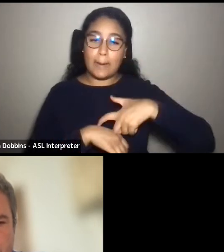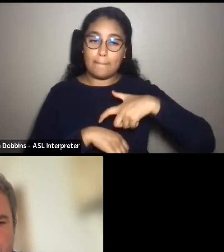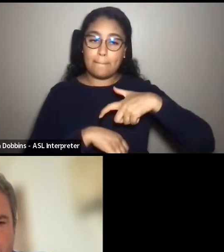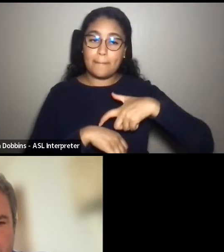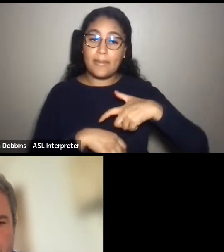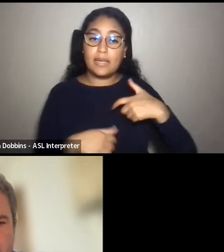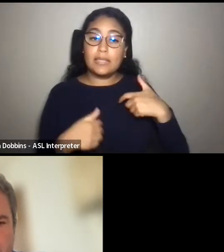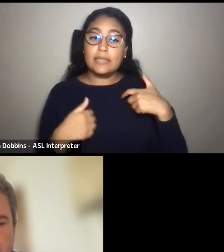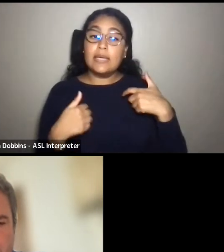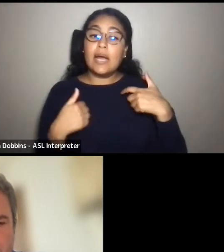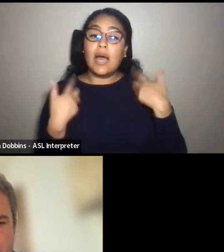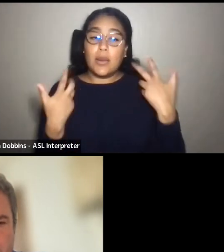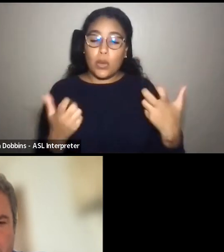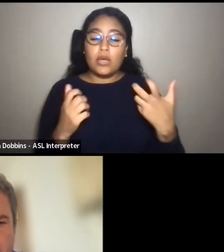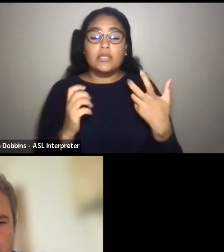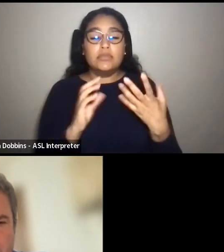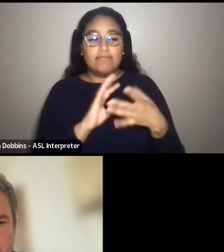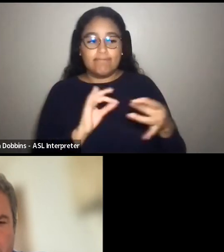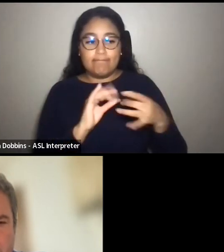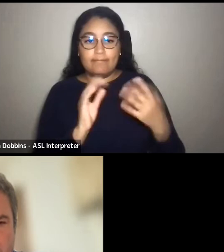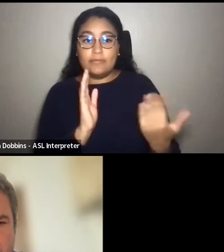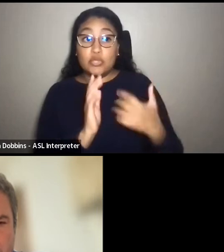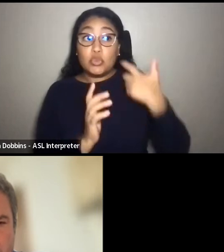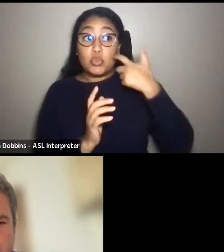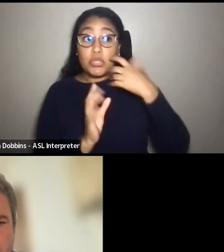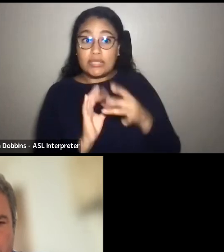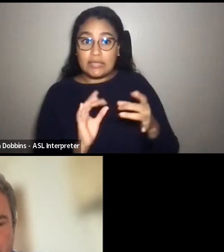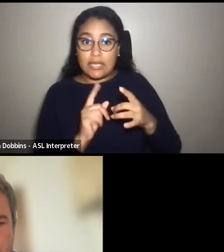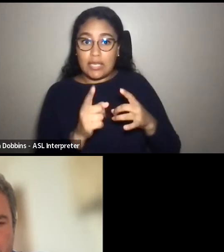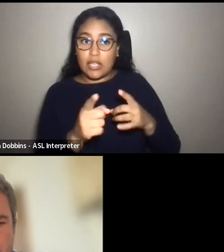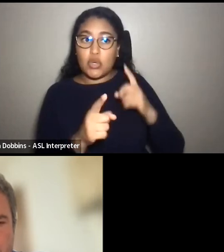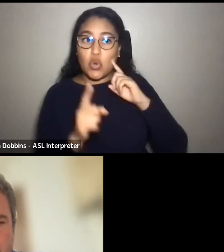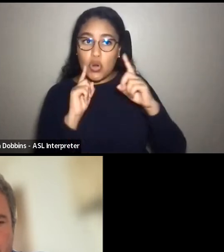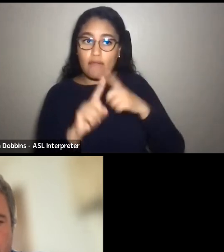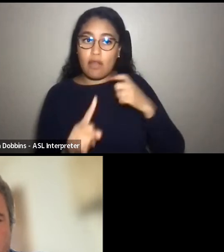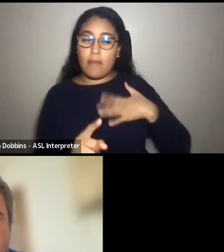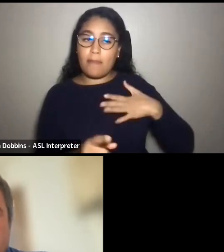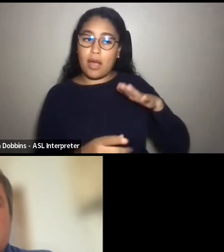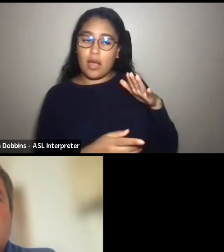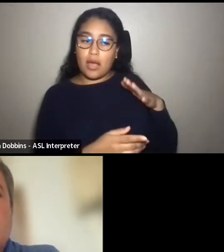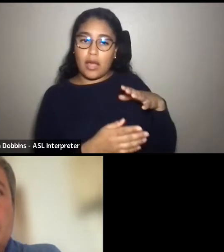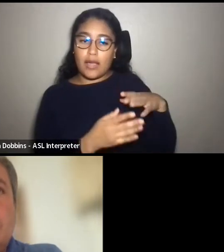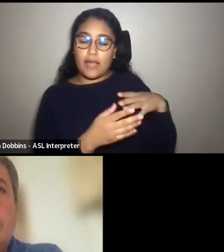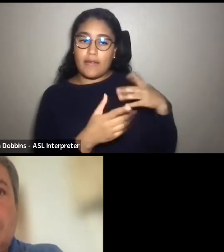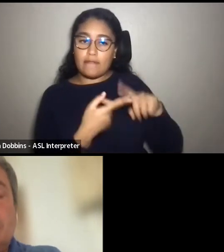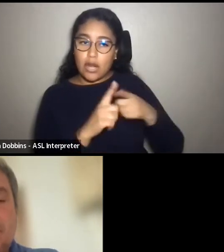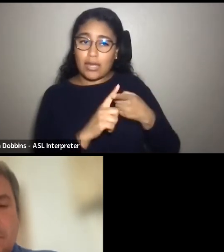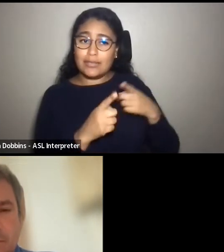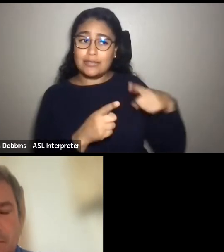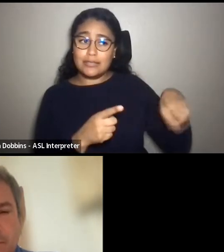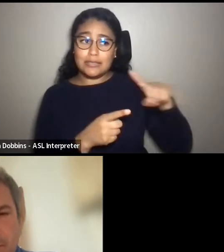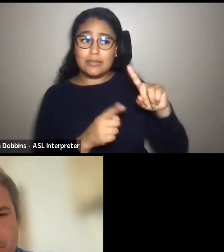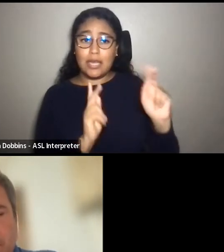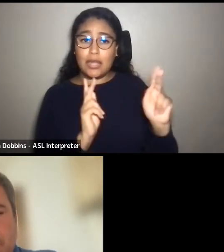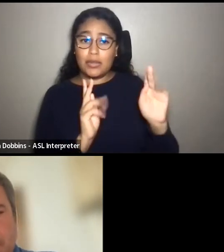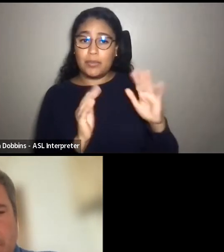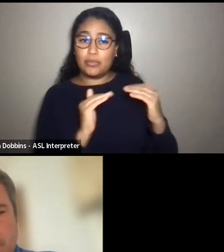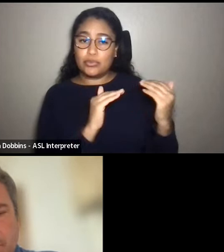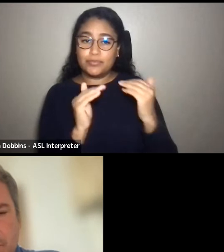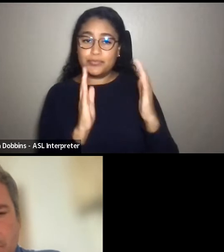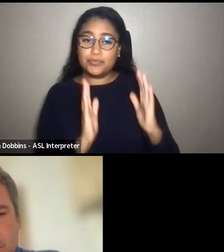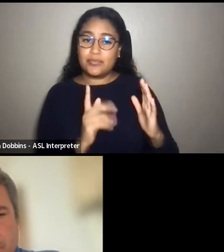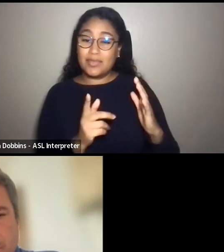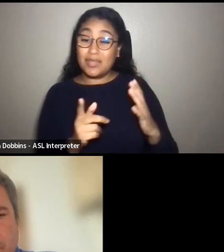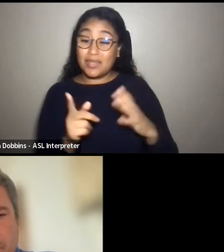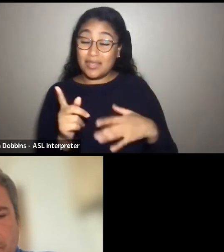I'm echoing a lot of the sentiment that you heard from a number of my friends and colleagues before. We're very disappointed with the words and